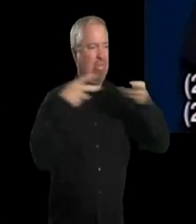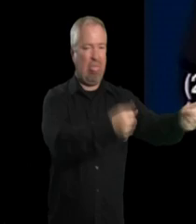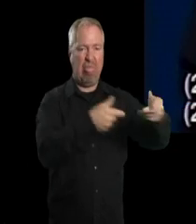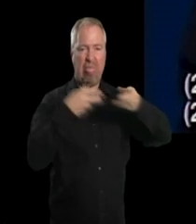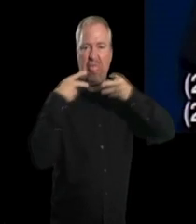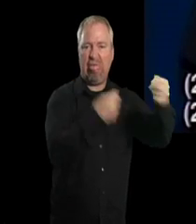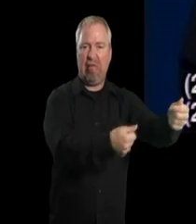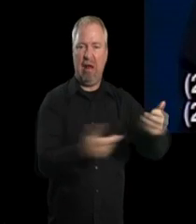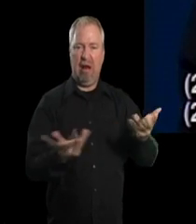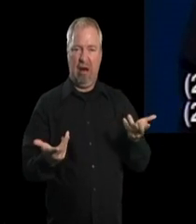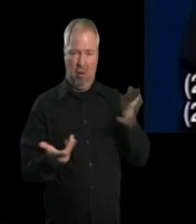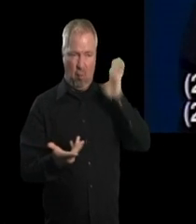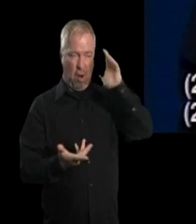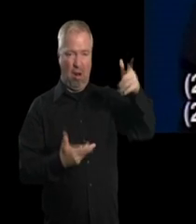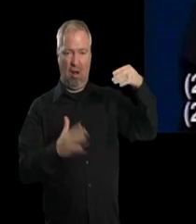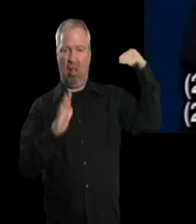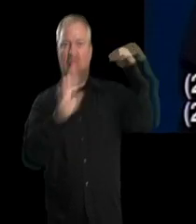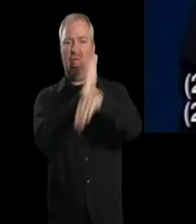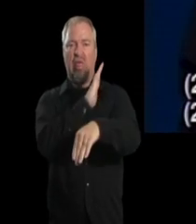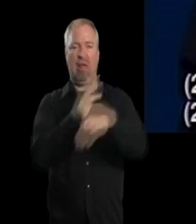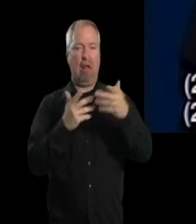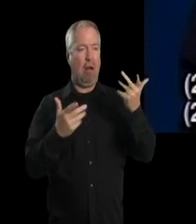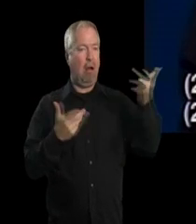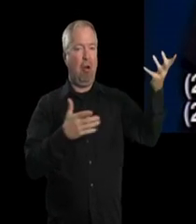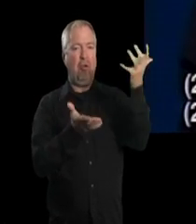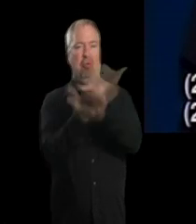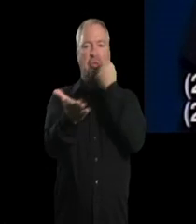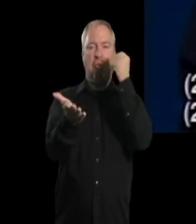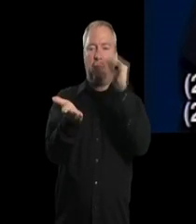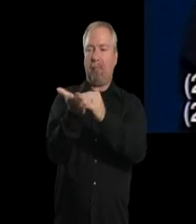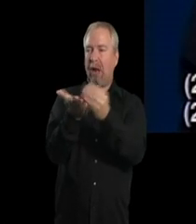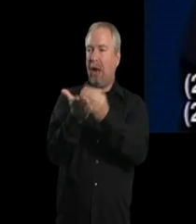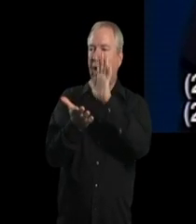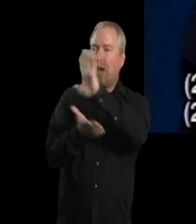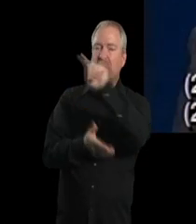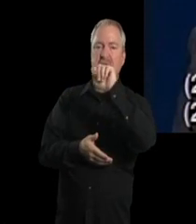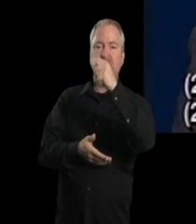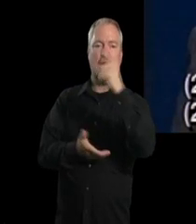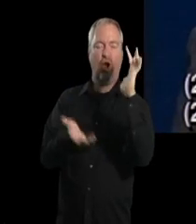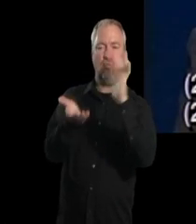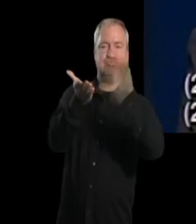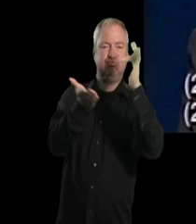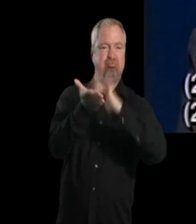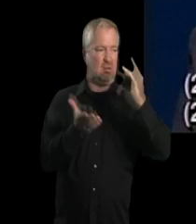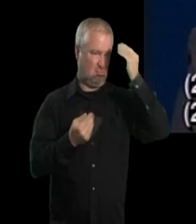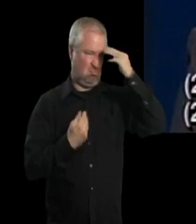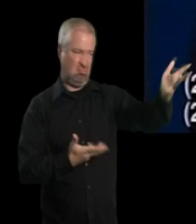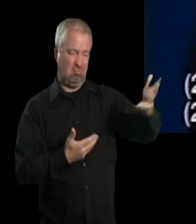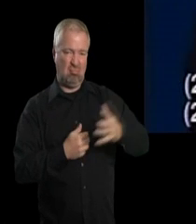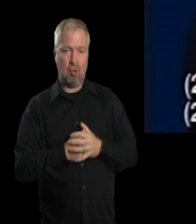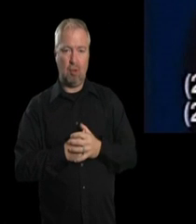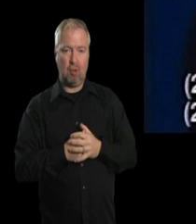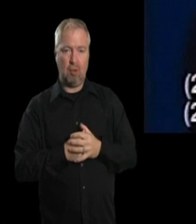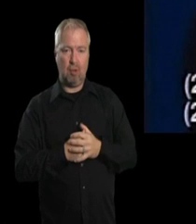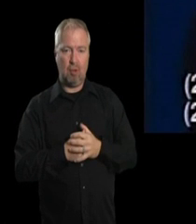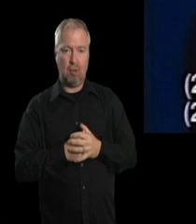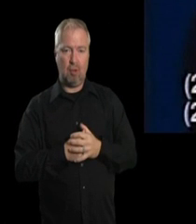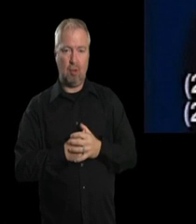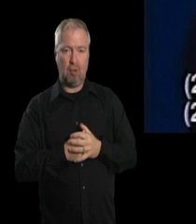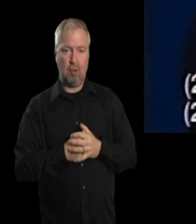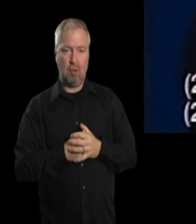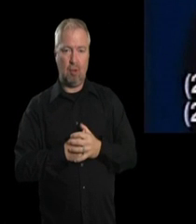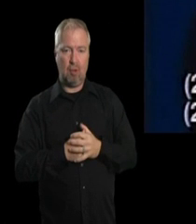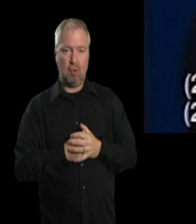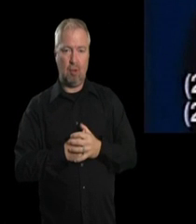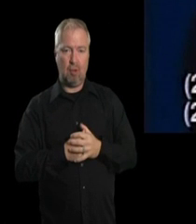horrible deprivation of their rights and privileges is just simply a fraud on the national taxpayer. Justin Dart. Justin Dart,